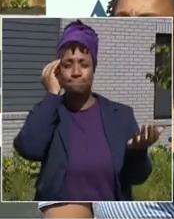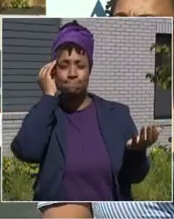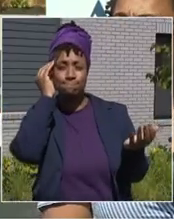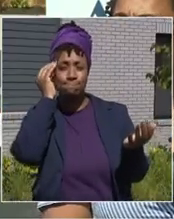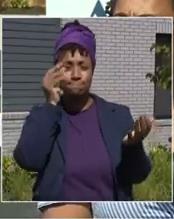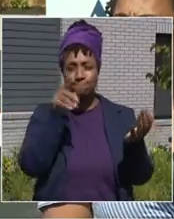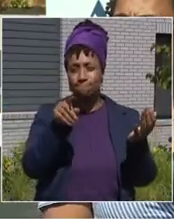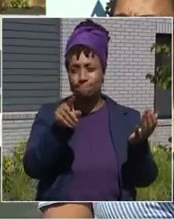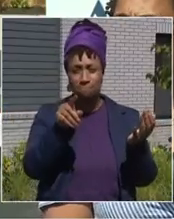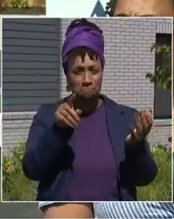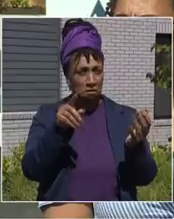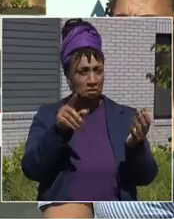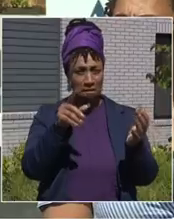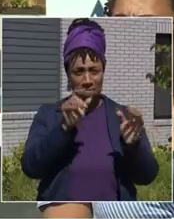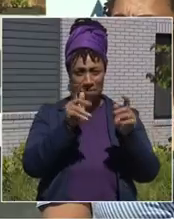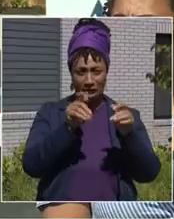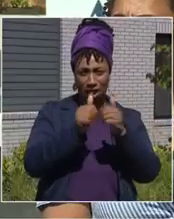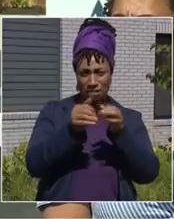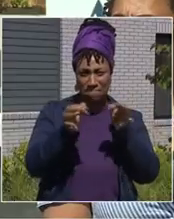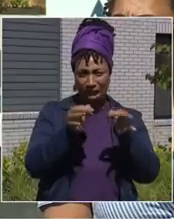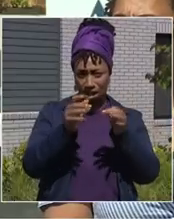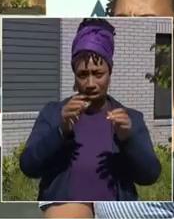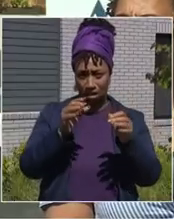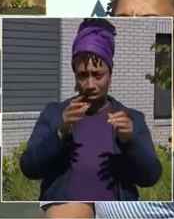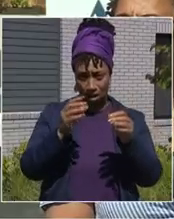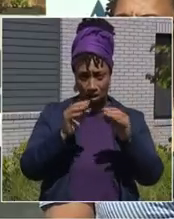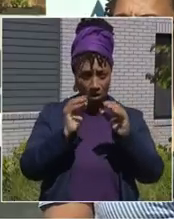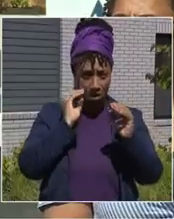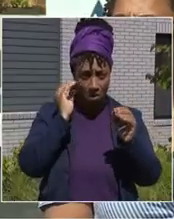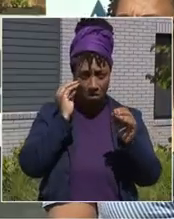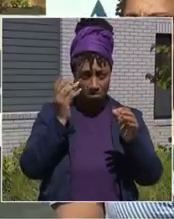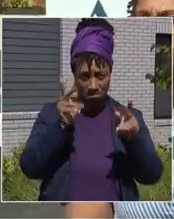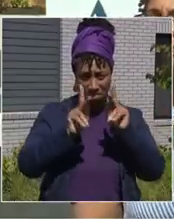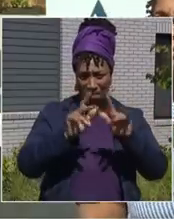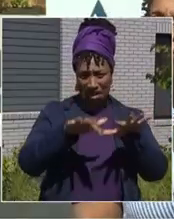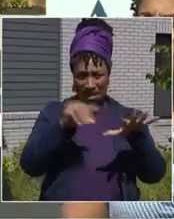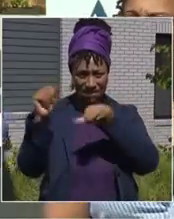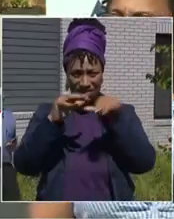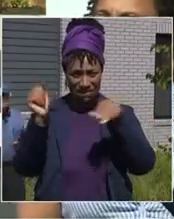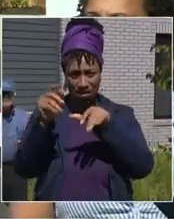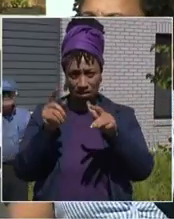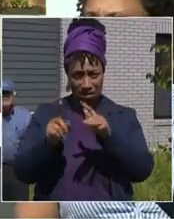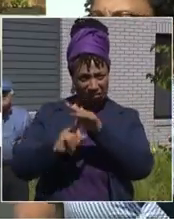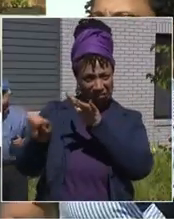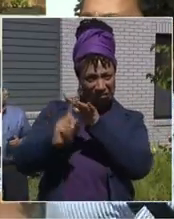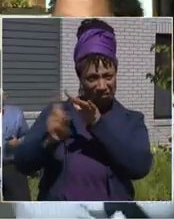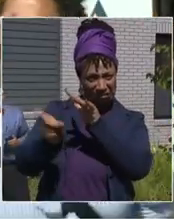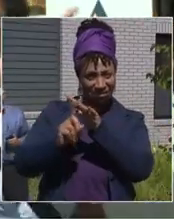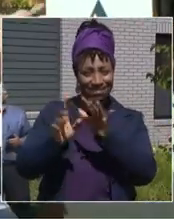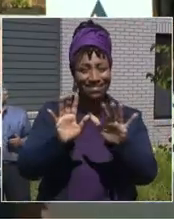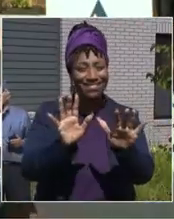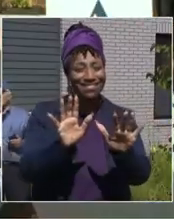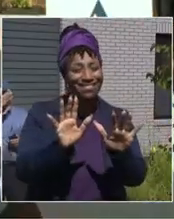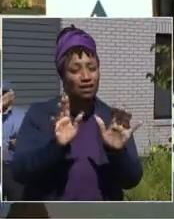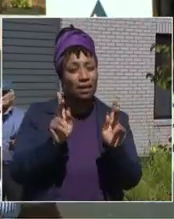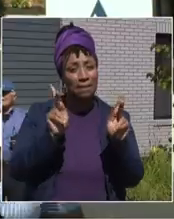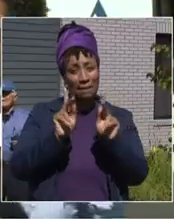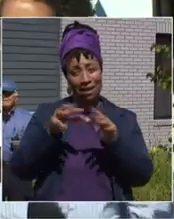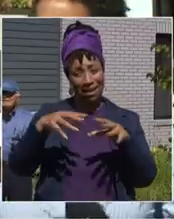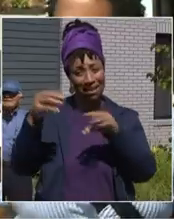leave Washington, D.C. as being forced out. But people make choices. They make choices about